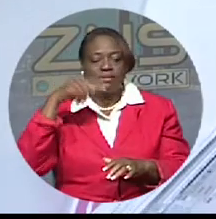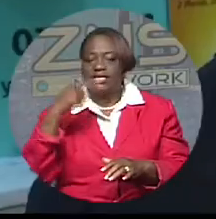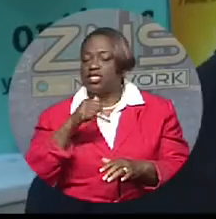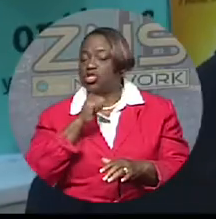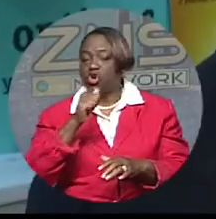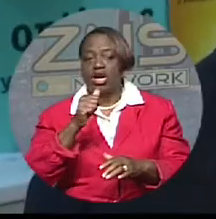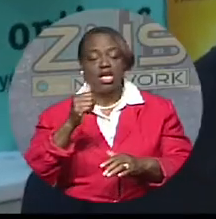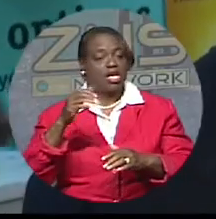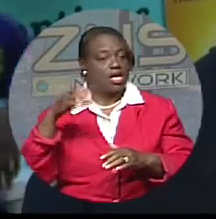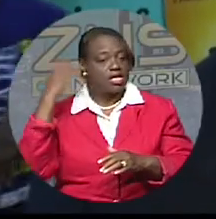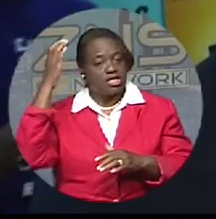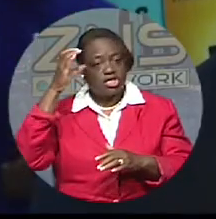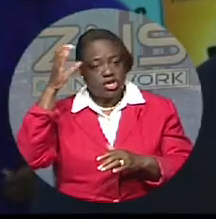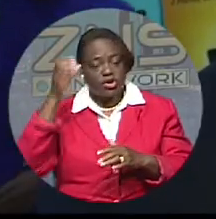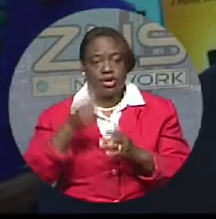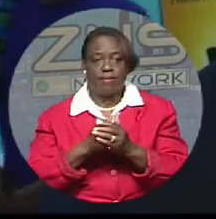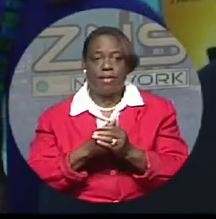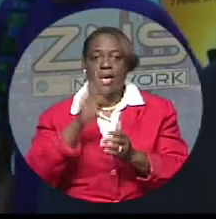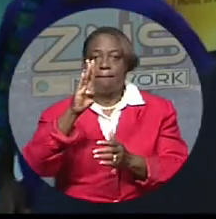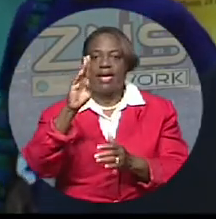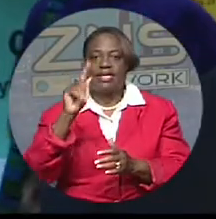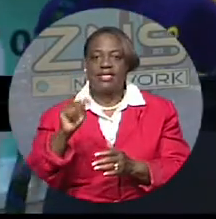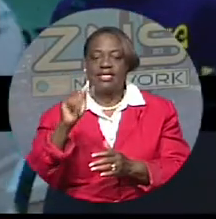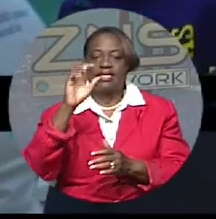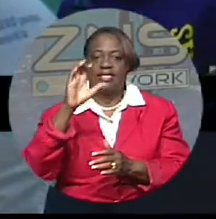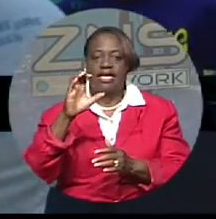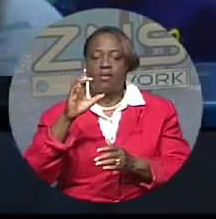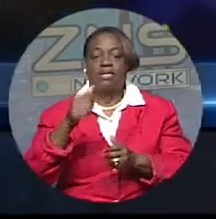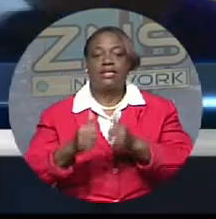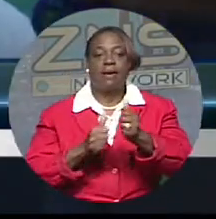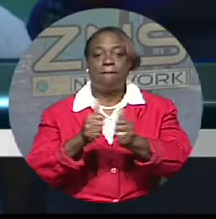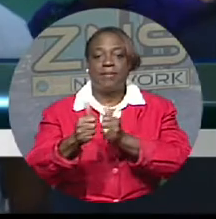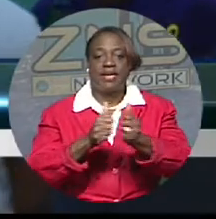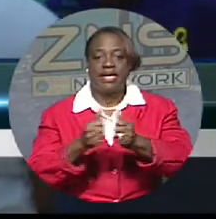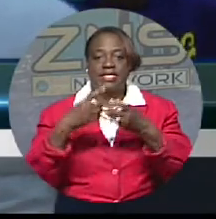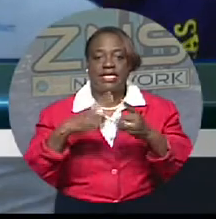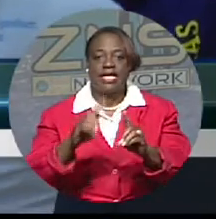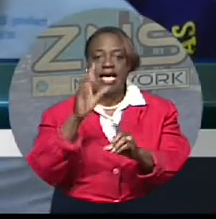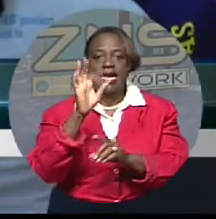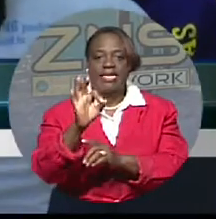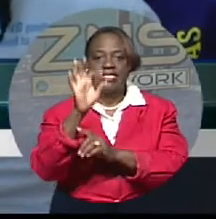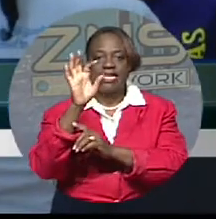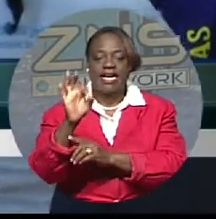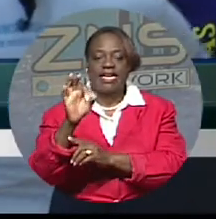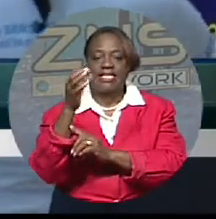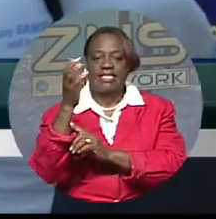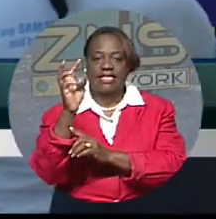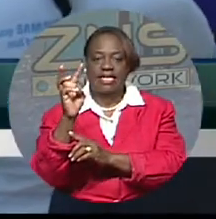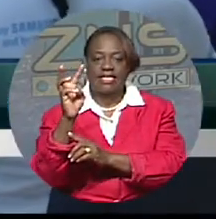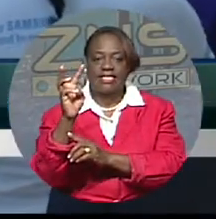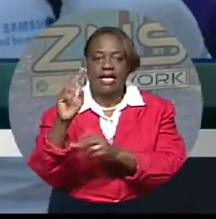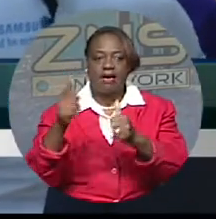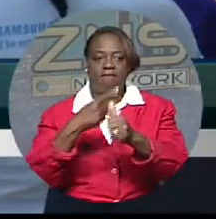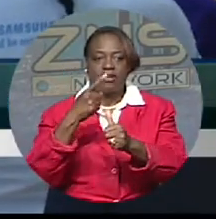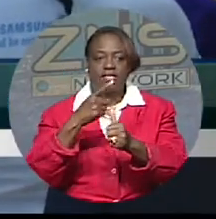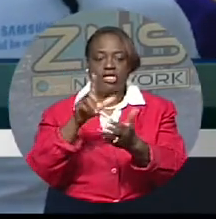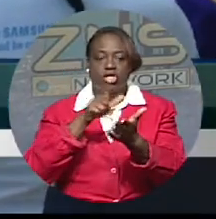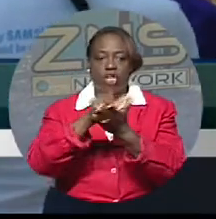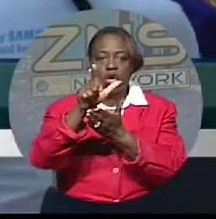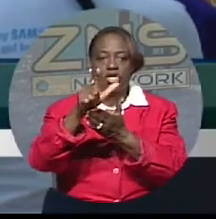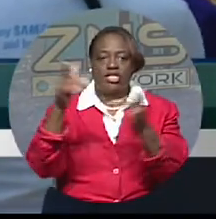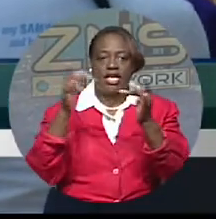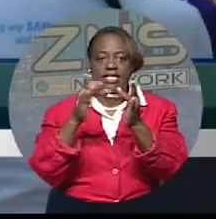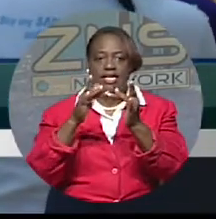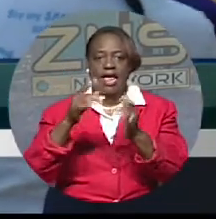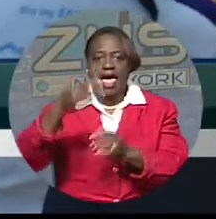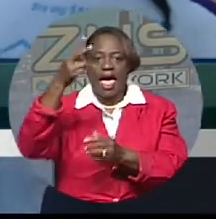competition. BTC has been competing in the internet space since 1996. We were not the first to launch internet. We were not the first to launch